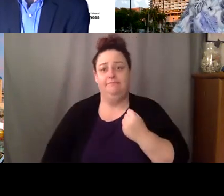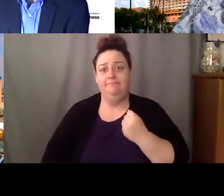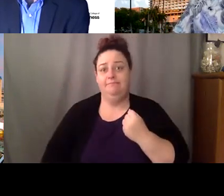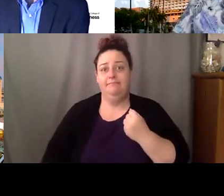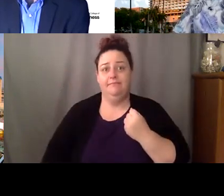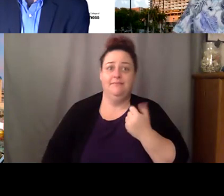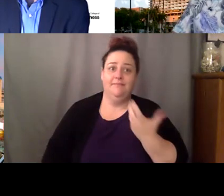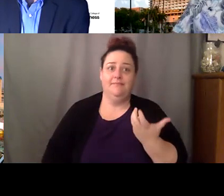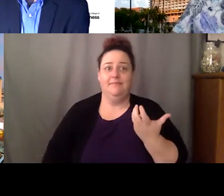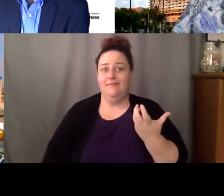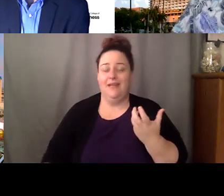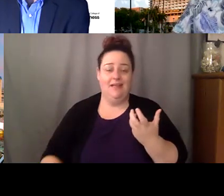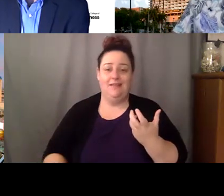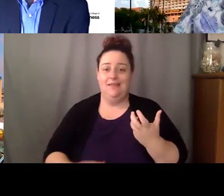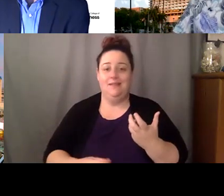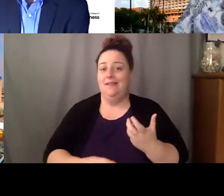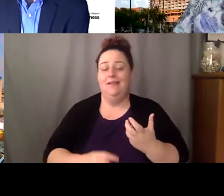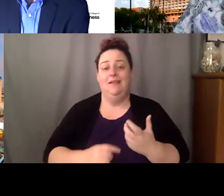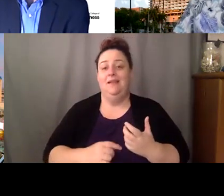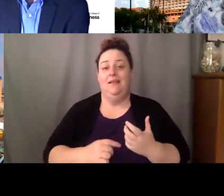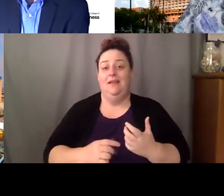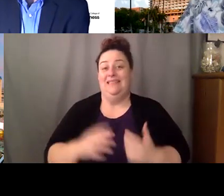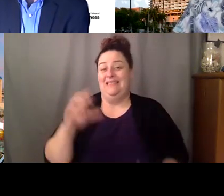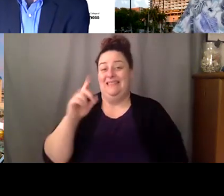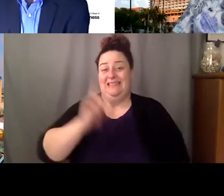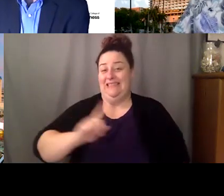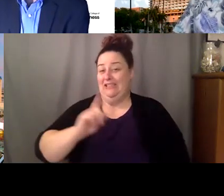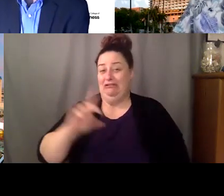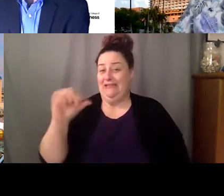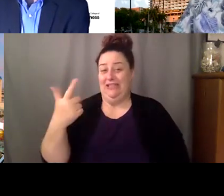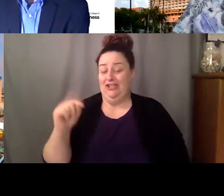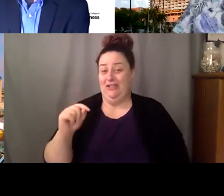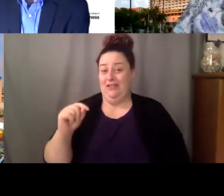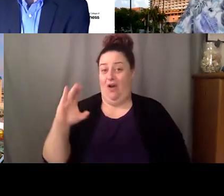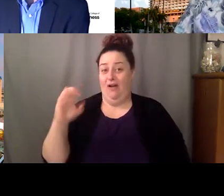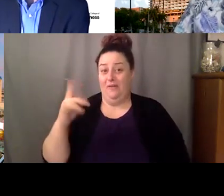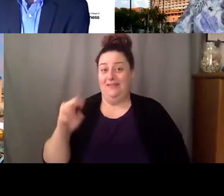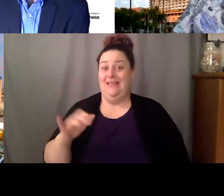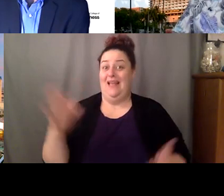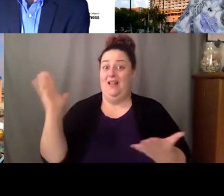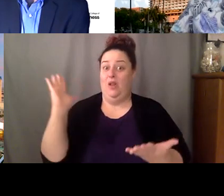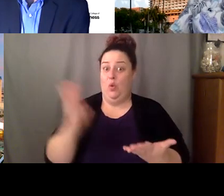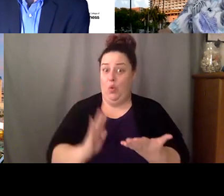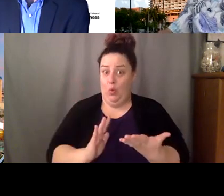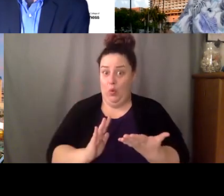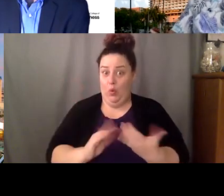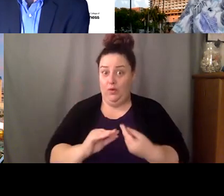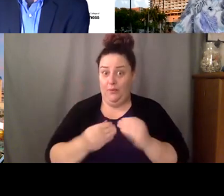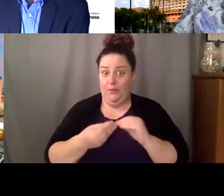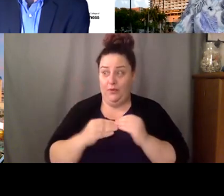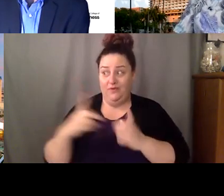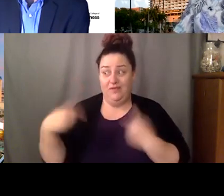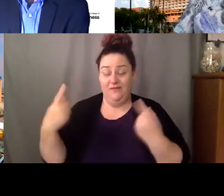really down to single-digit occupancies, and in some many cases, low single-digit for much of this